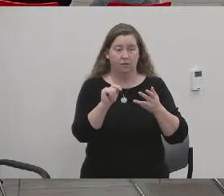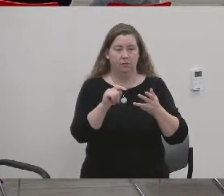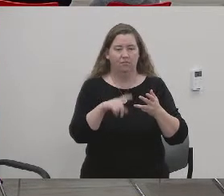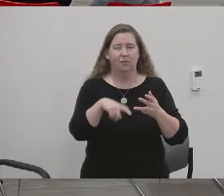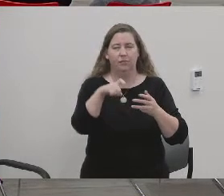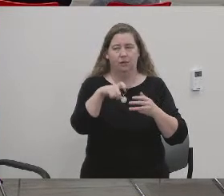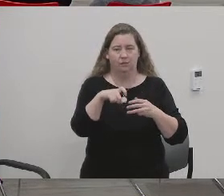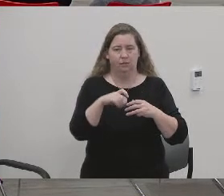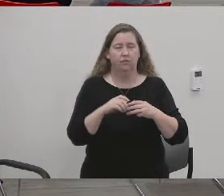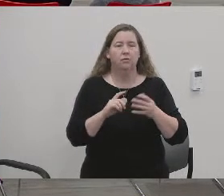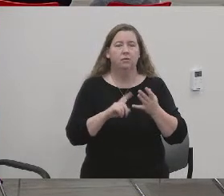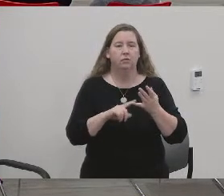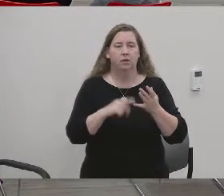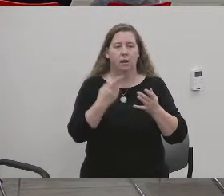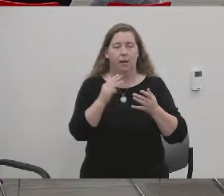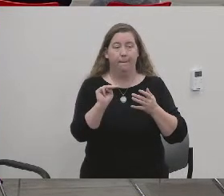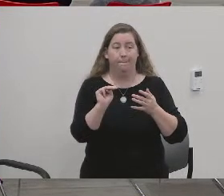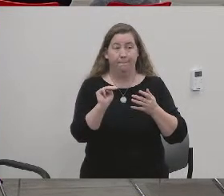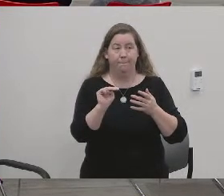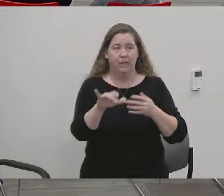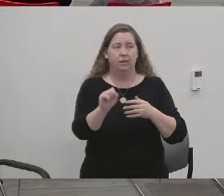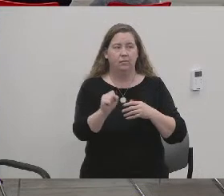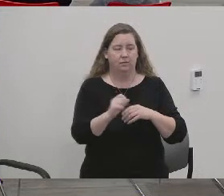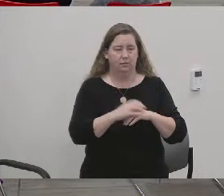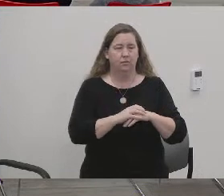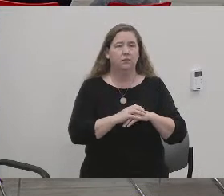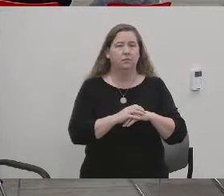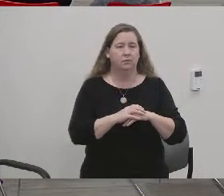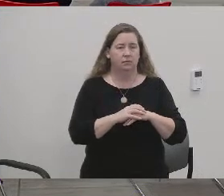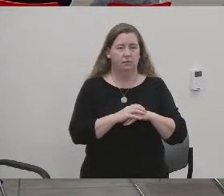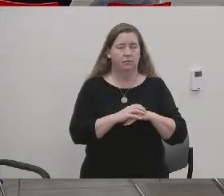Abstain. Mr. Ham? Yes.